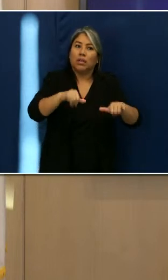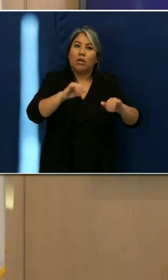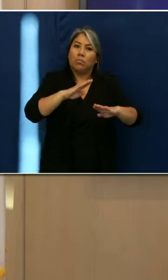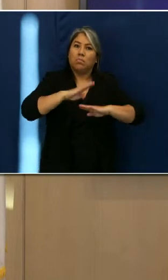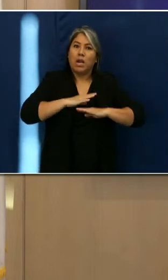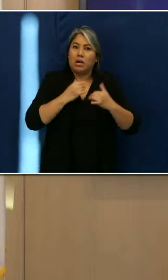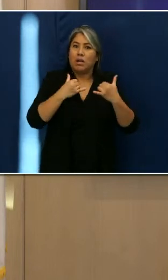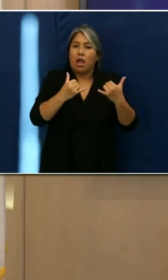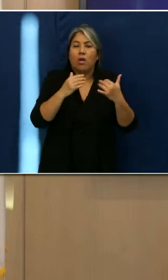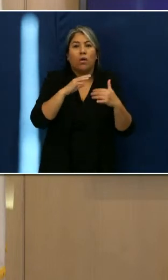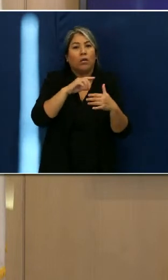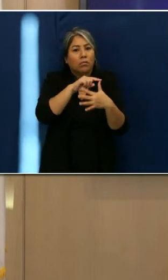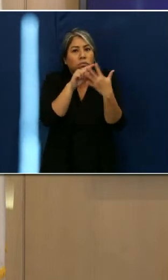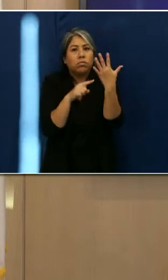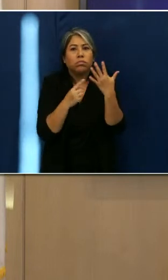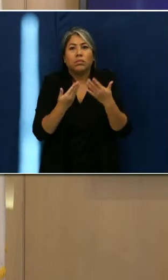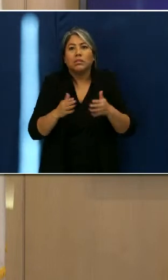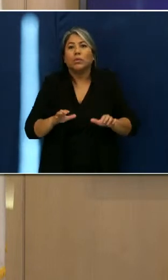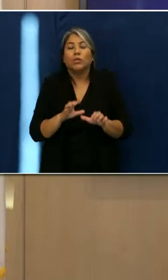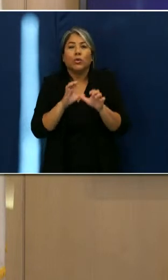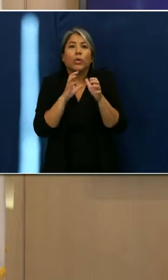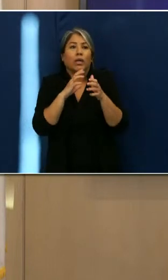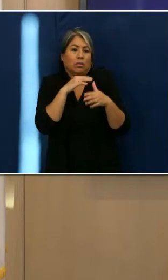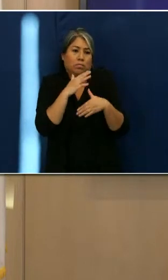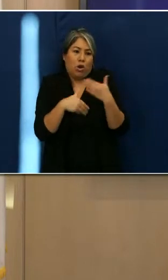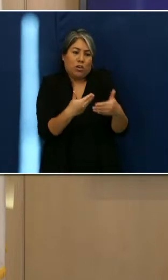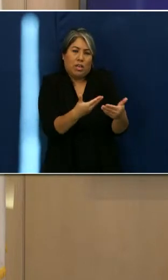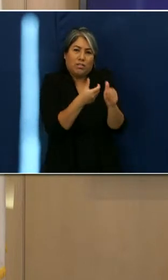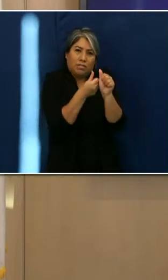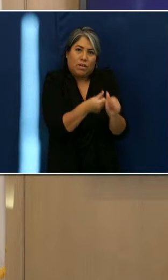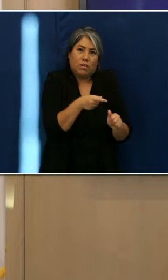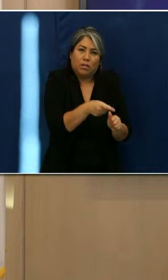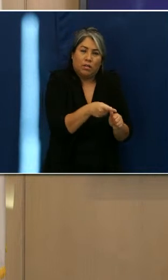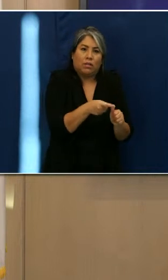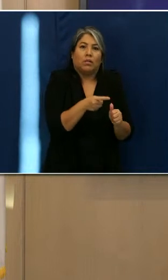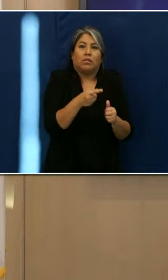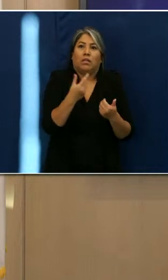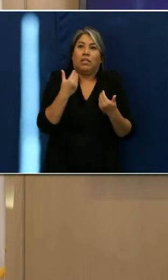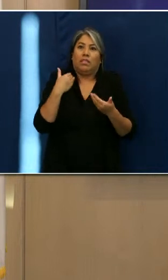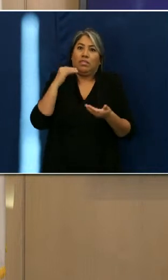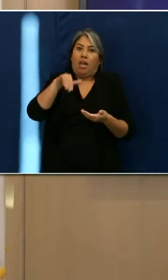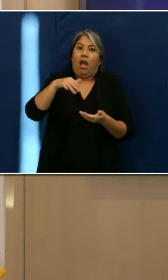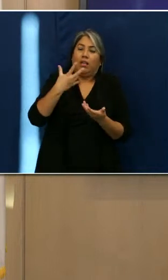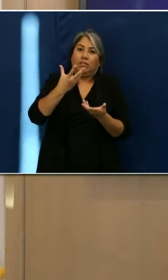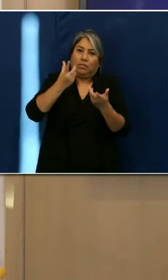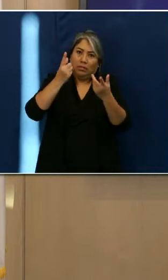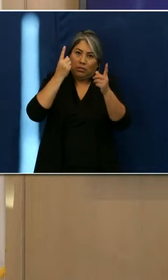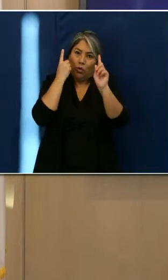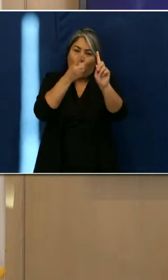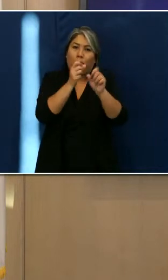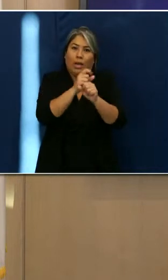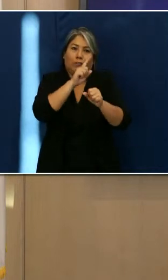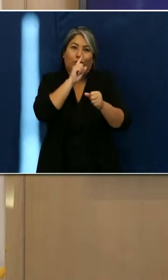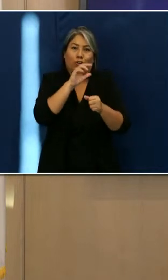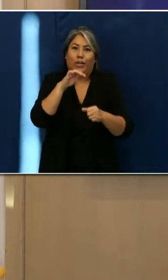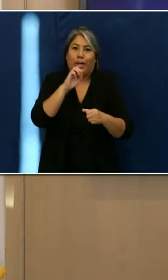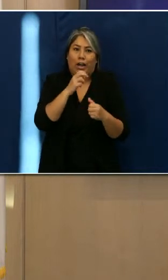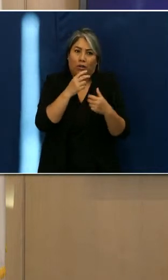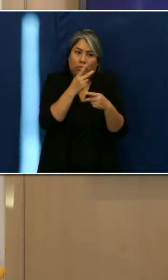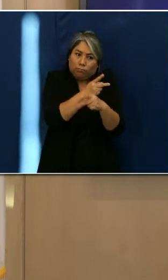the things that we're doing process-wise that have that as the ultimate goal, to be sure that the standard of care does not